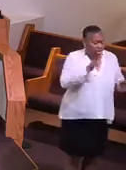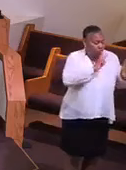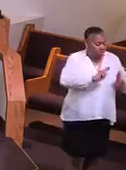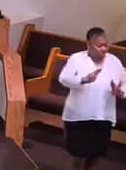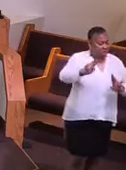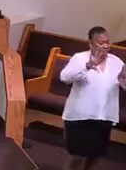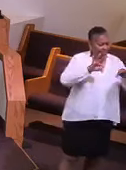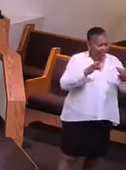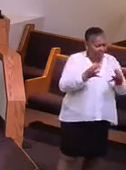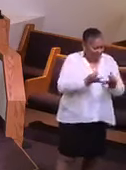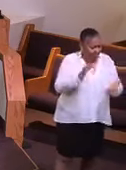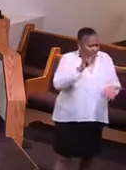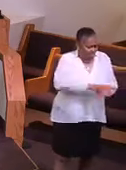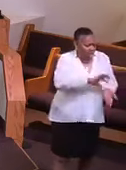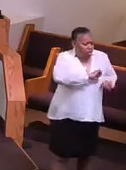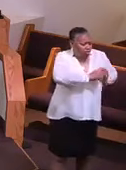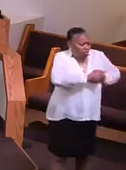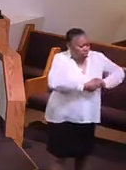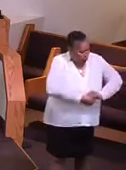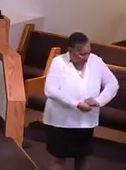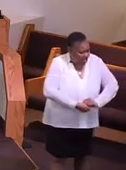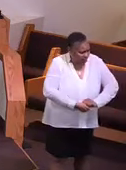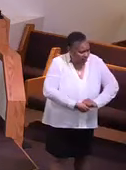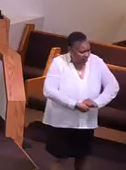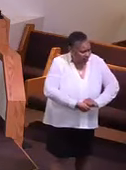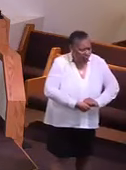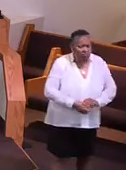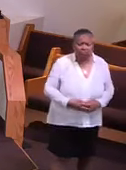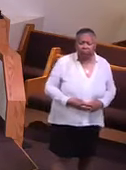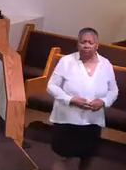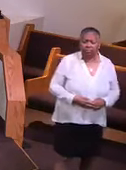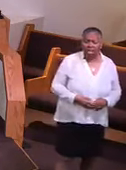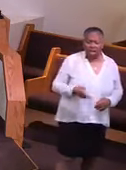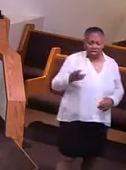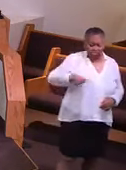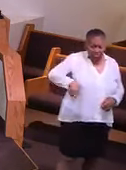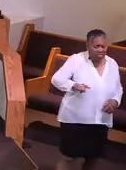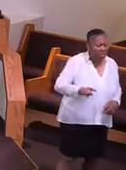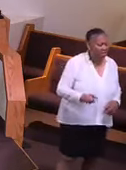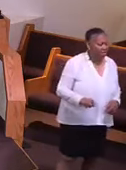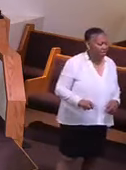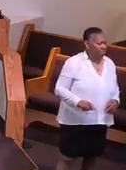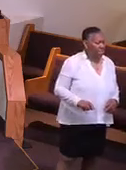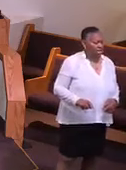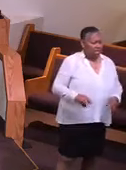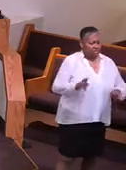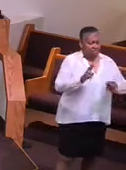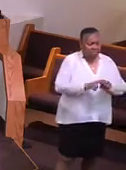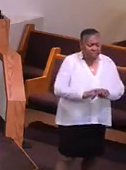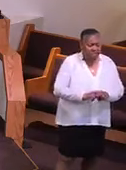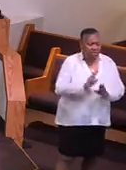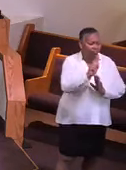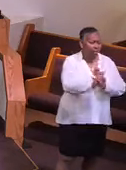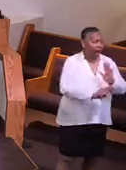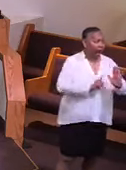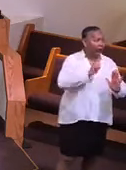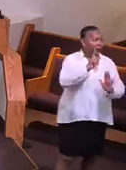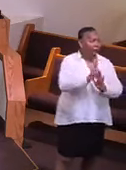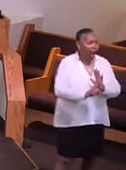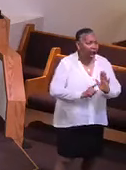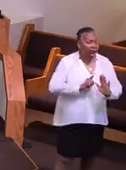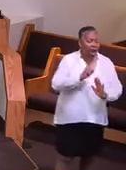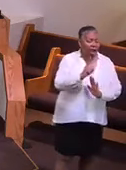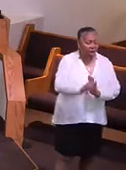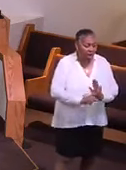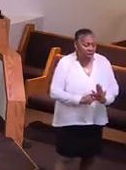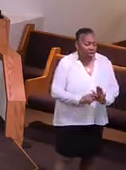that is grieving and all the things they have ahead of them. And for them to sit service for hours because some of us is